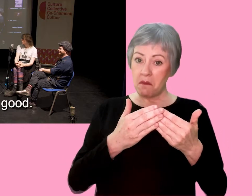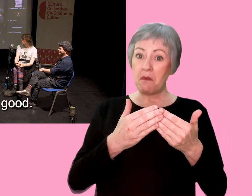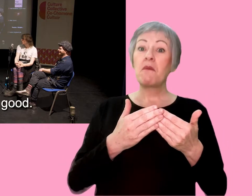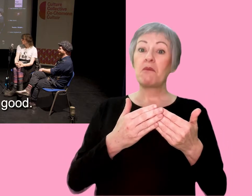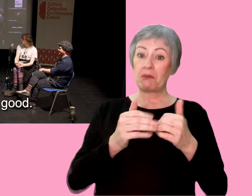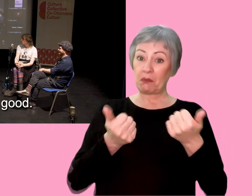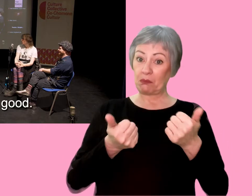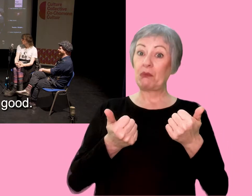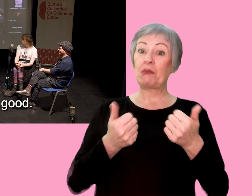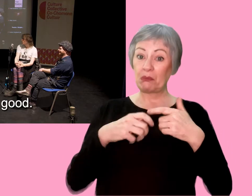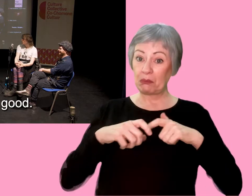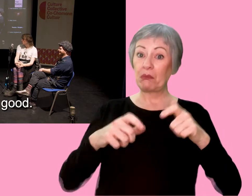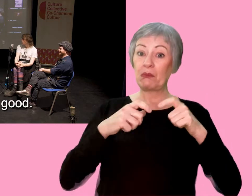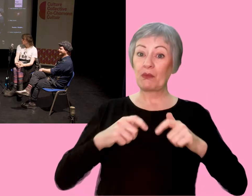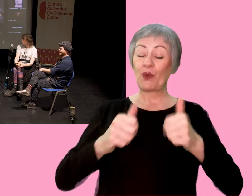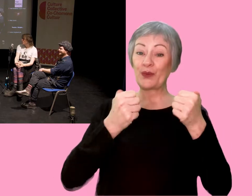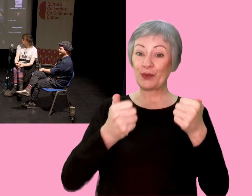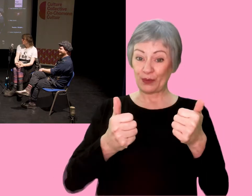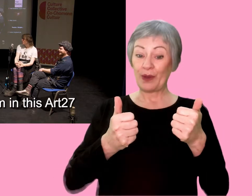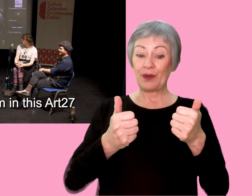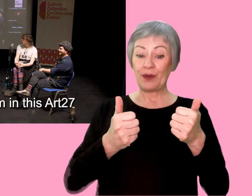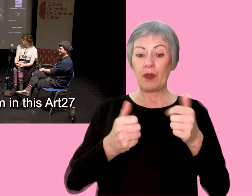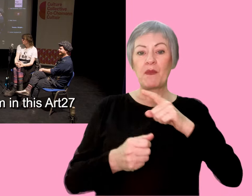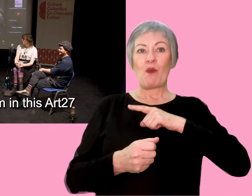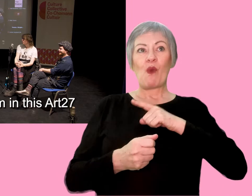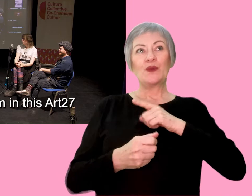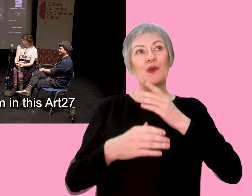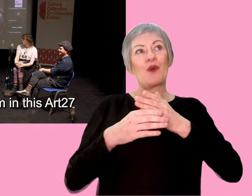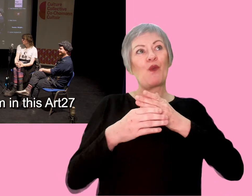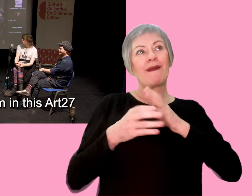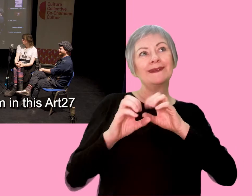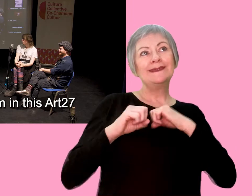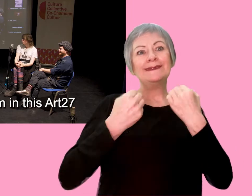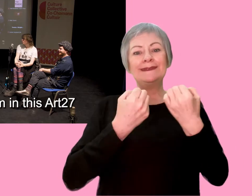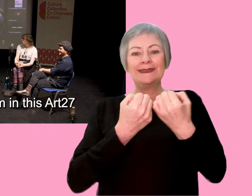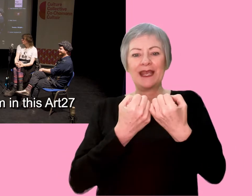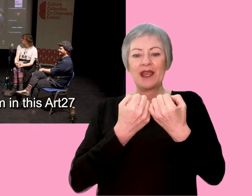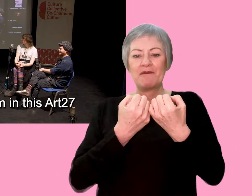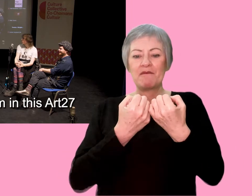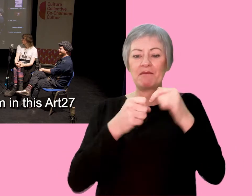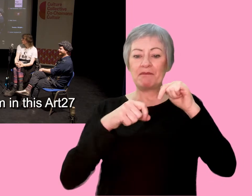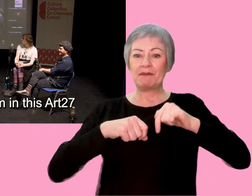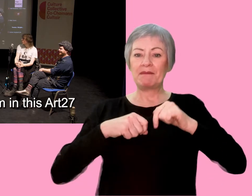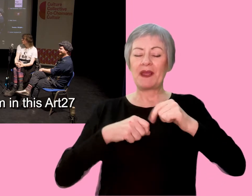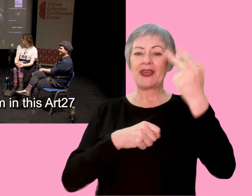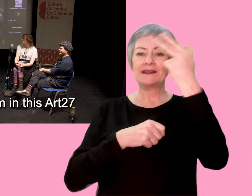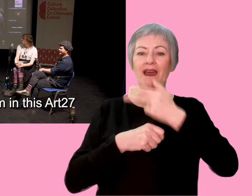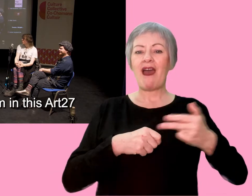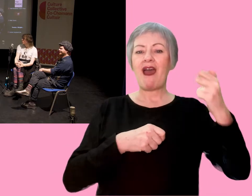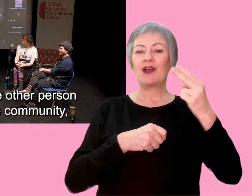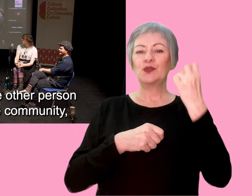going very, very good. Yeah. Because we work as a team in this